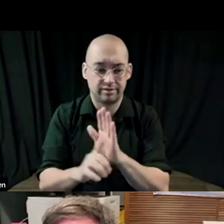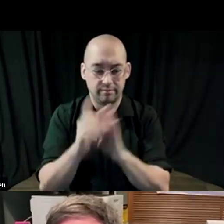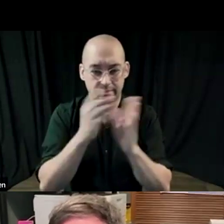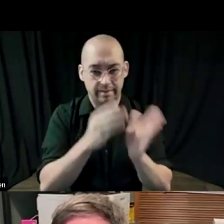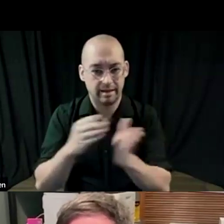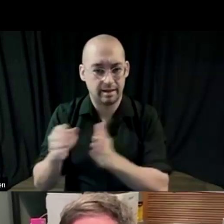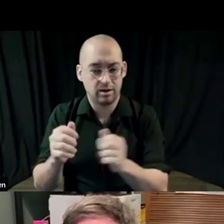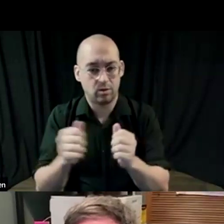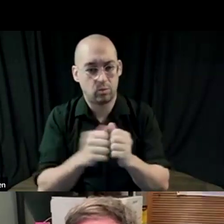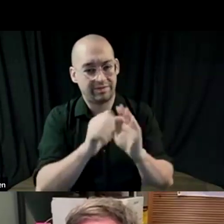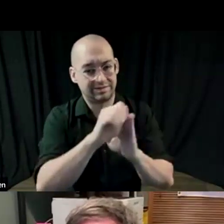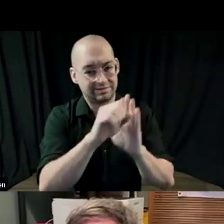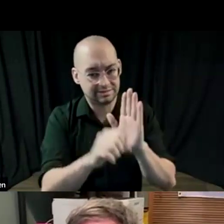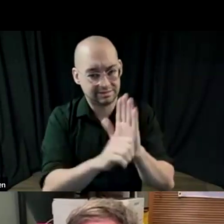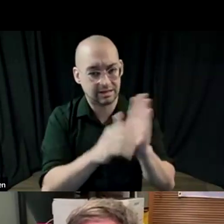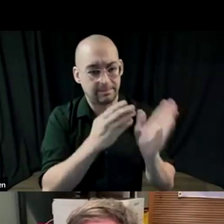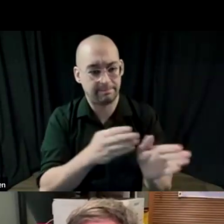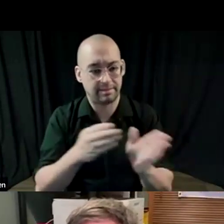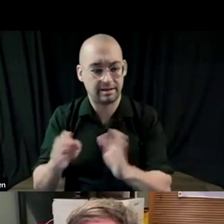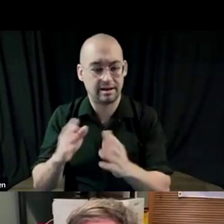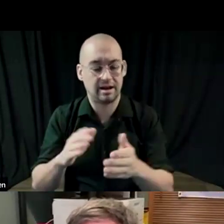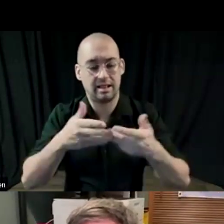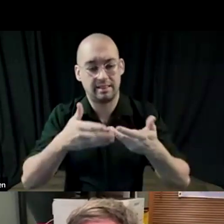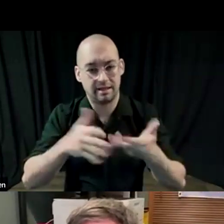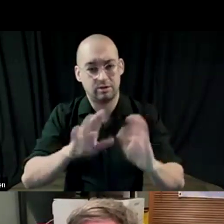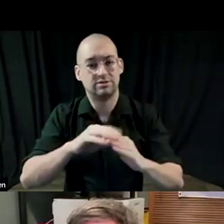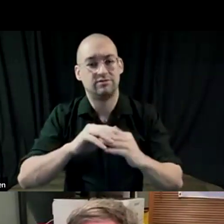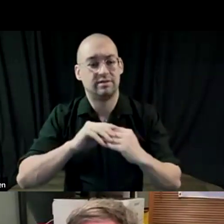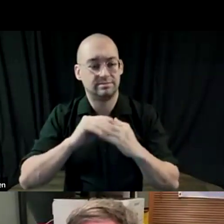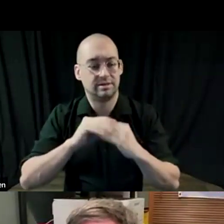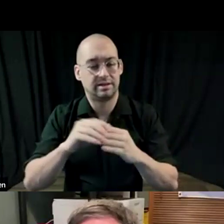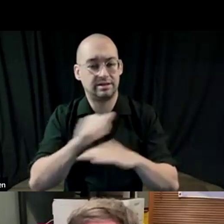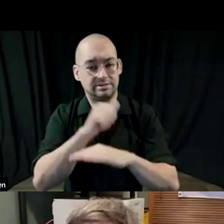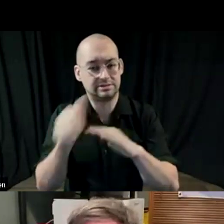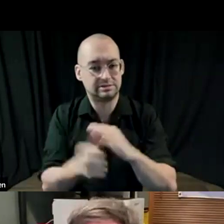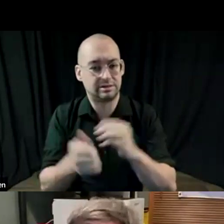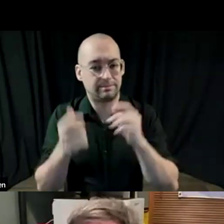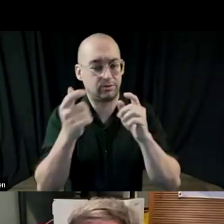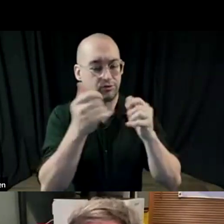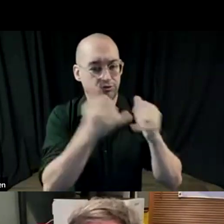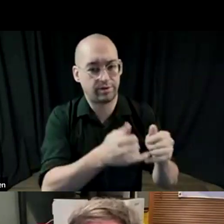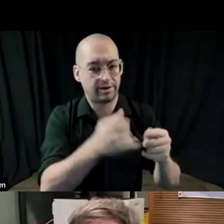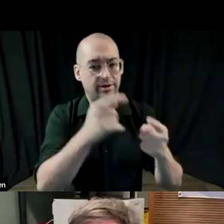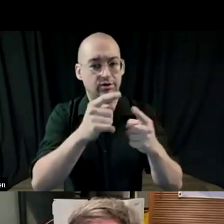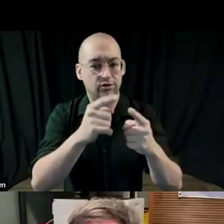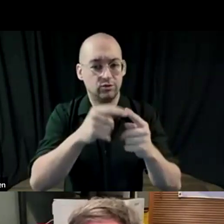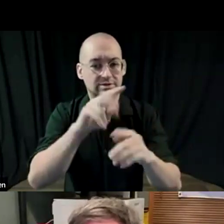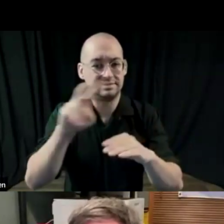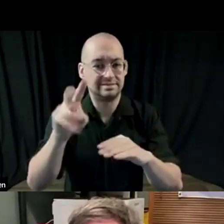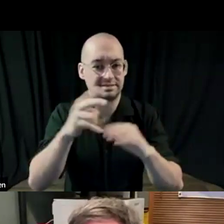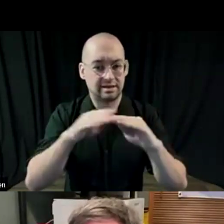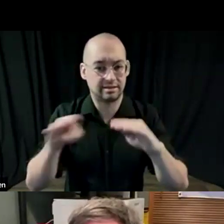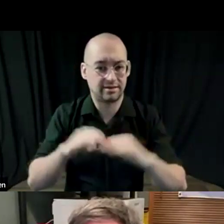state digital equity plan, and then allows the flexibility to subgrant the remainder out to second-tier subgrantees. And